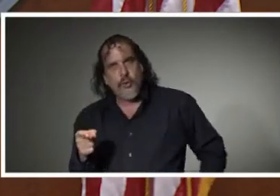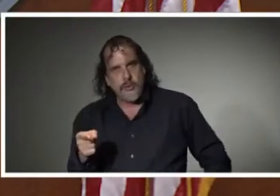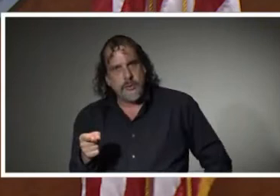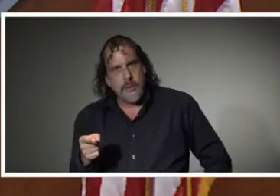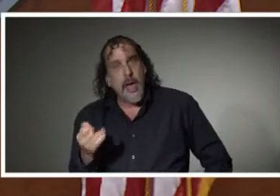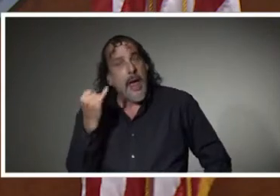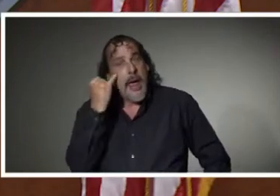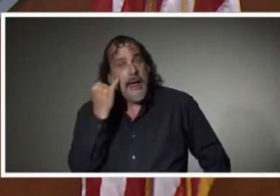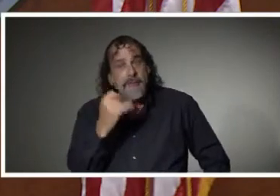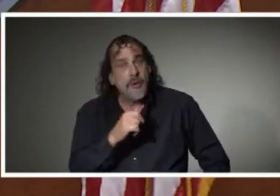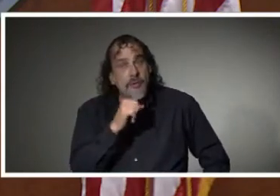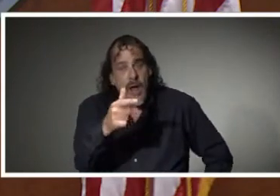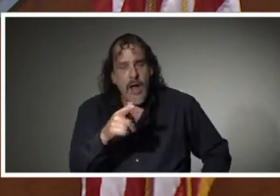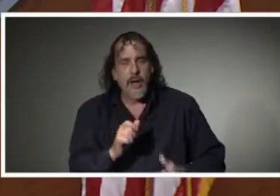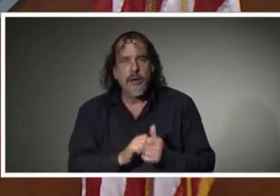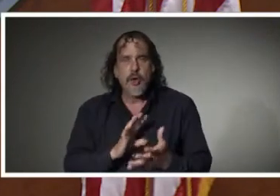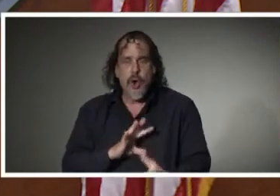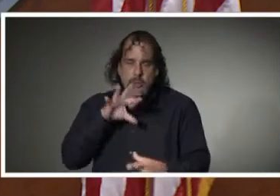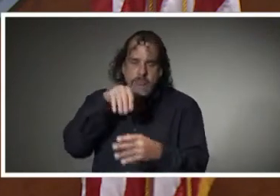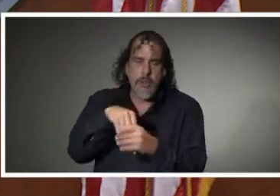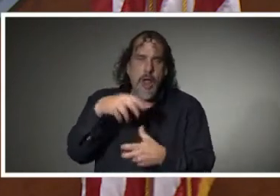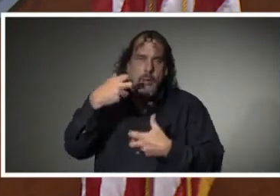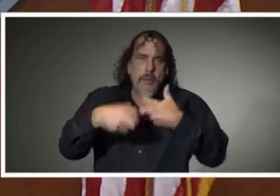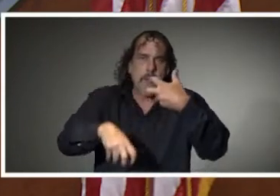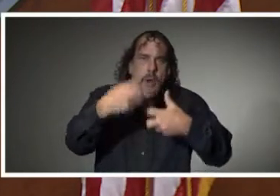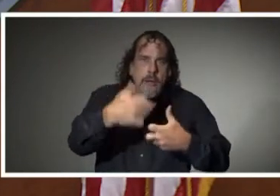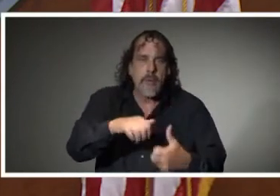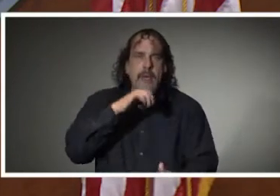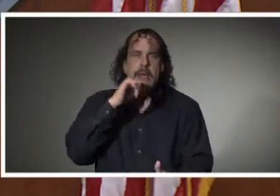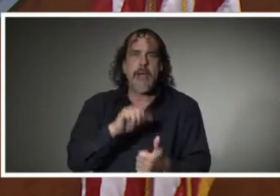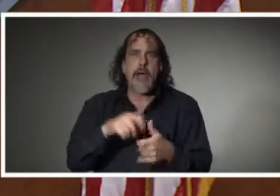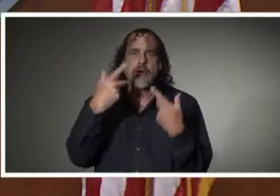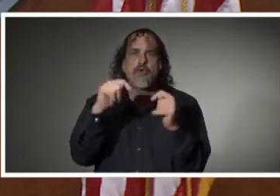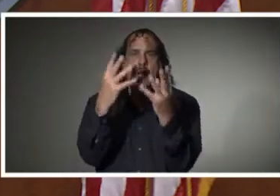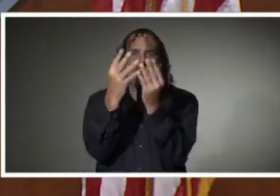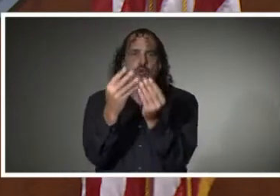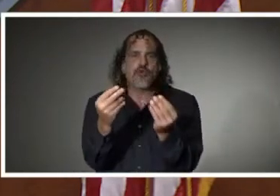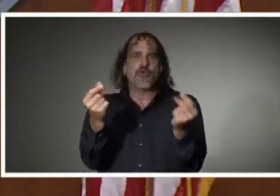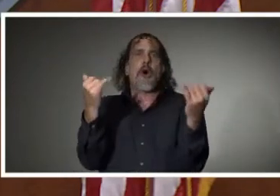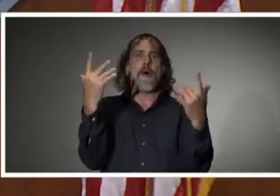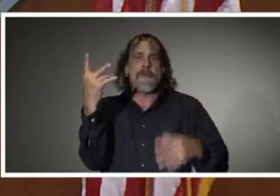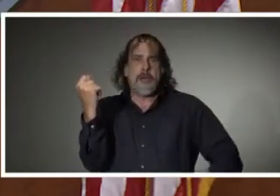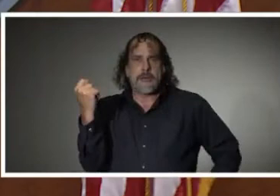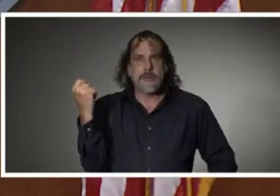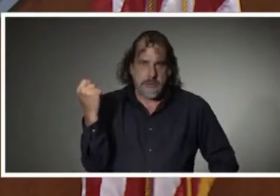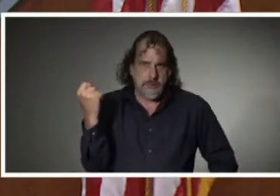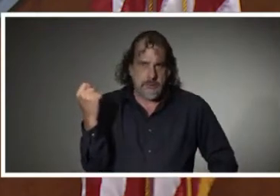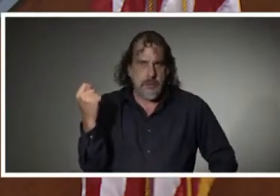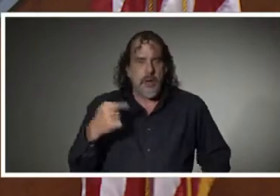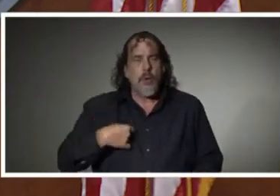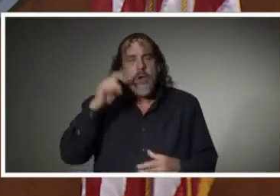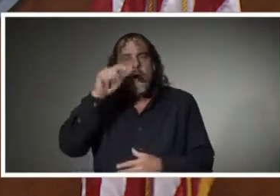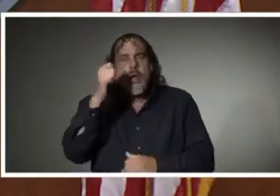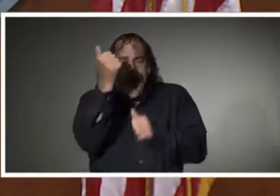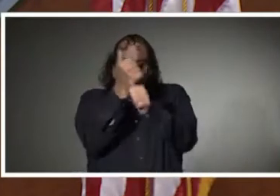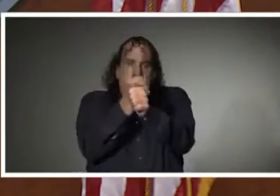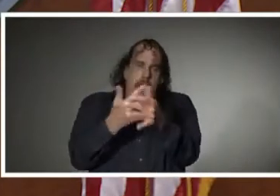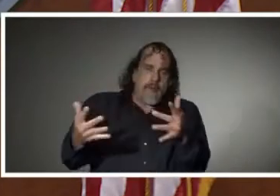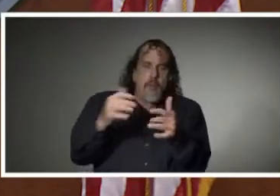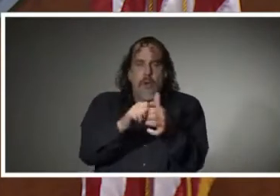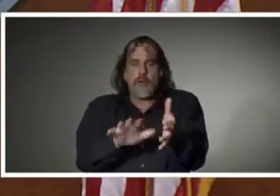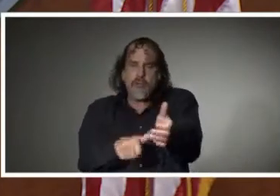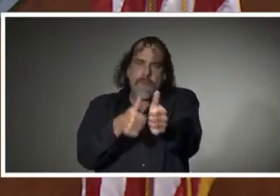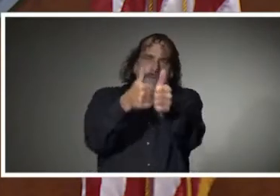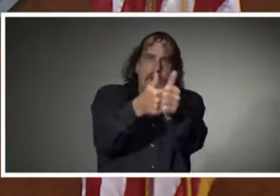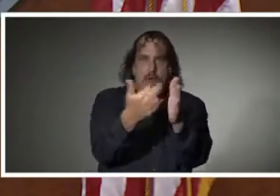don't, you then are part of the problem, not part of the solution. We need everyone to adhere to the guidelines that are